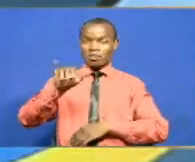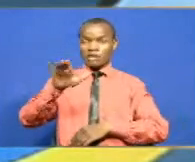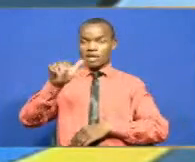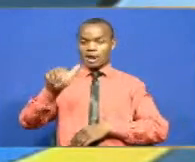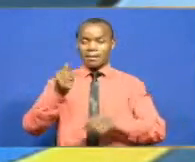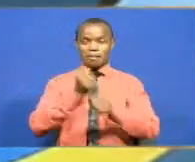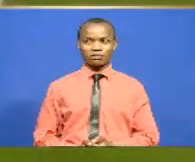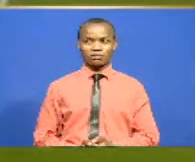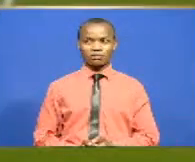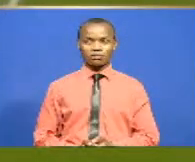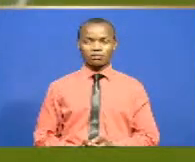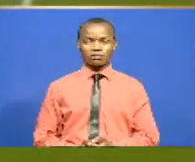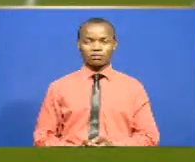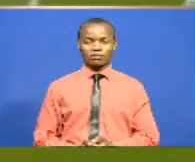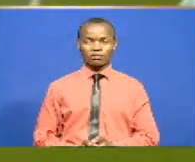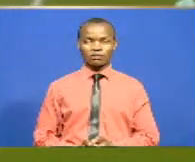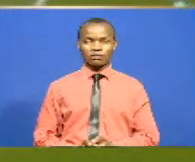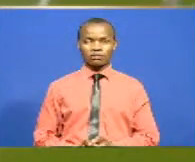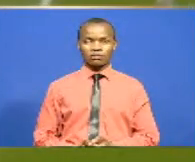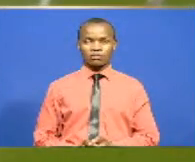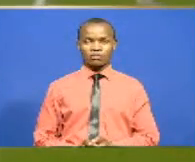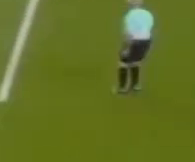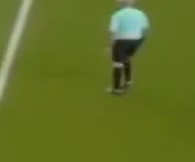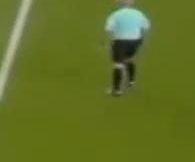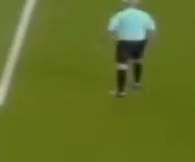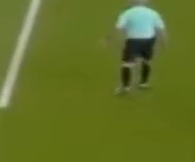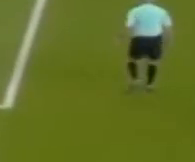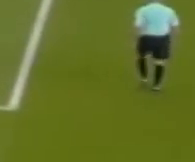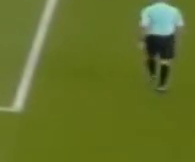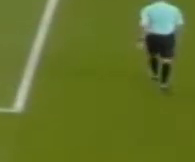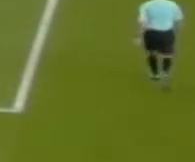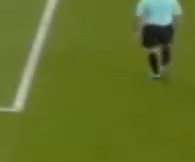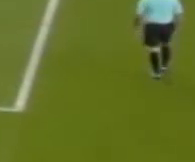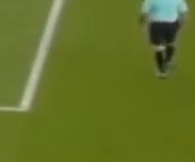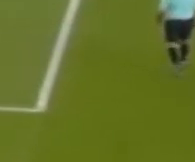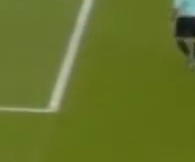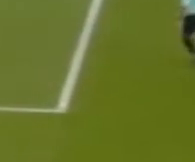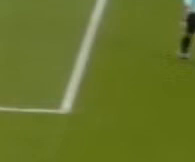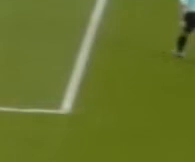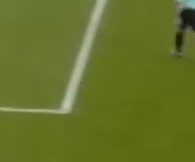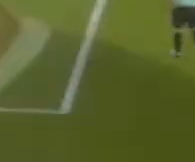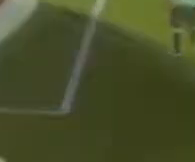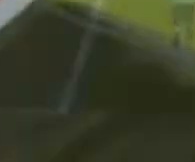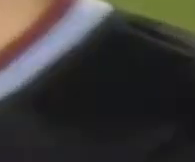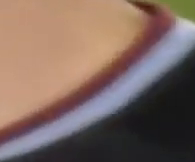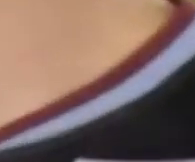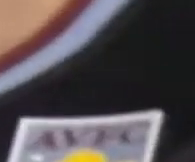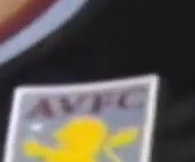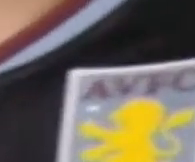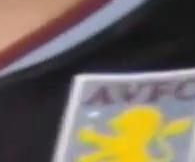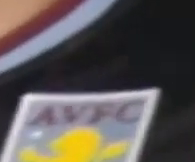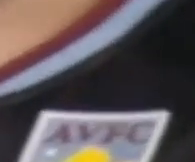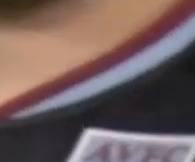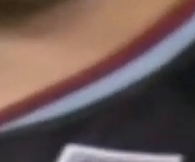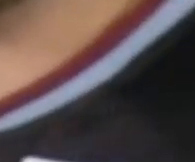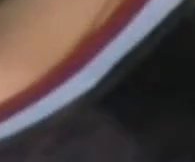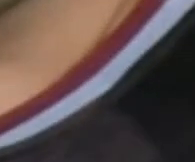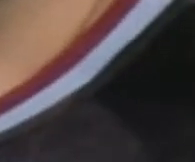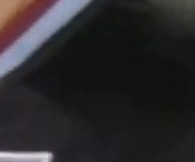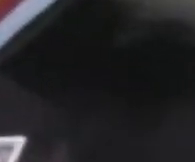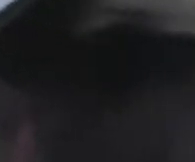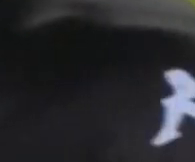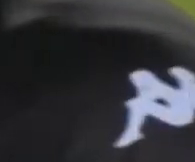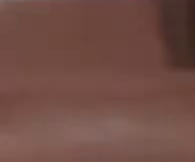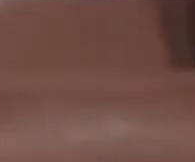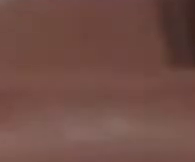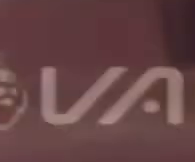the victory. Grealish put it on a plate for his good mate John McGinn. He's looking